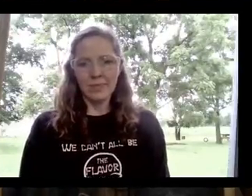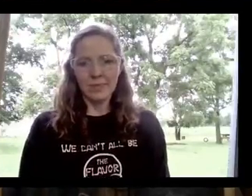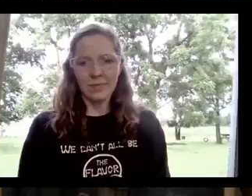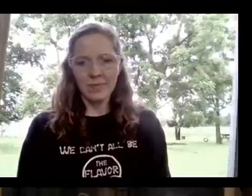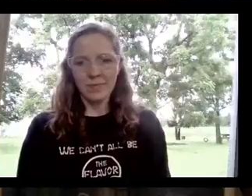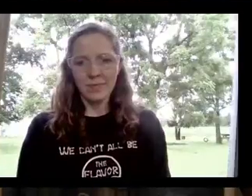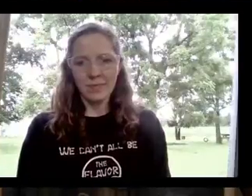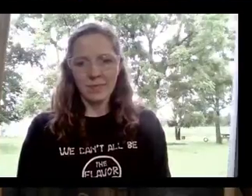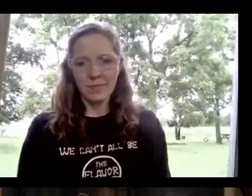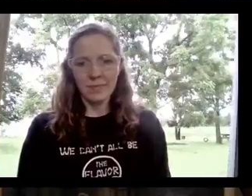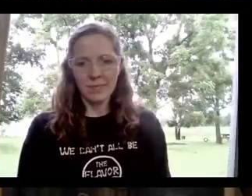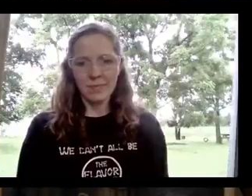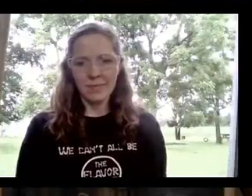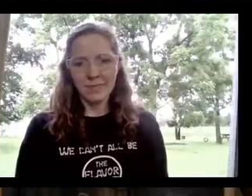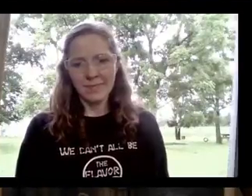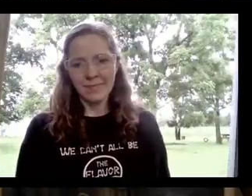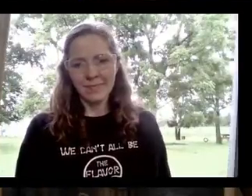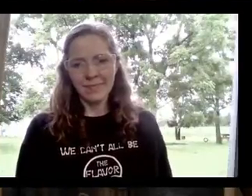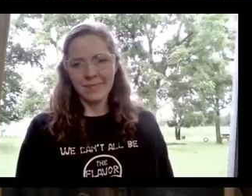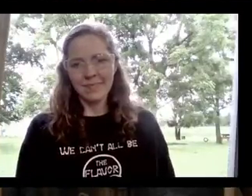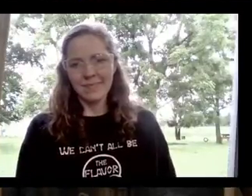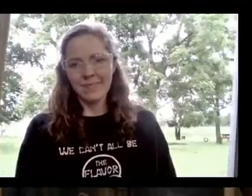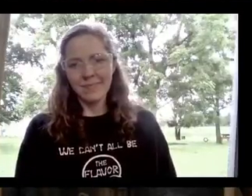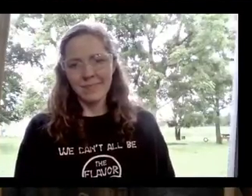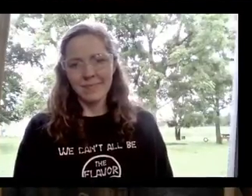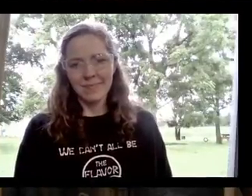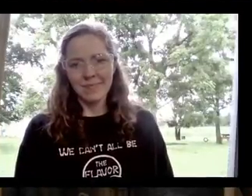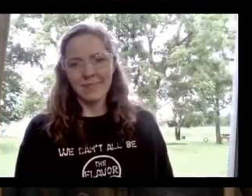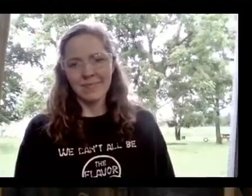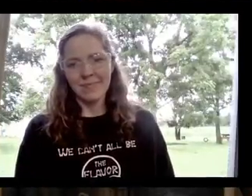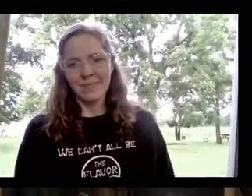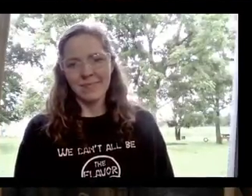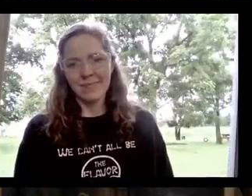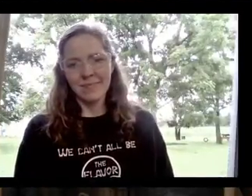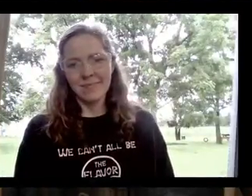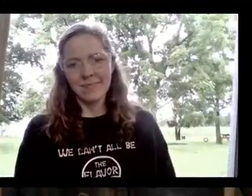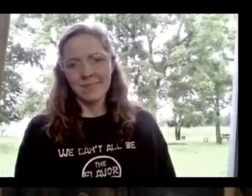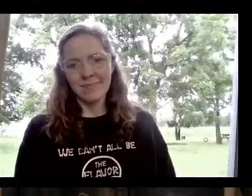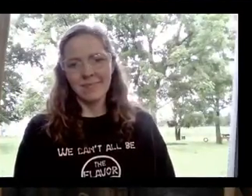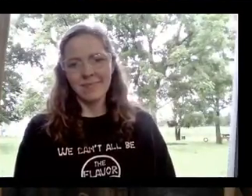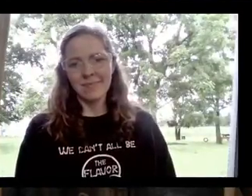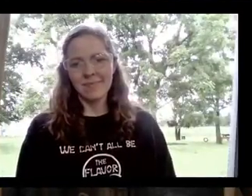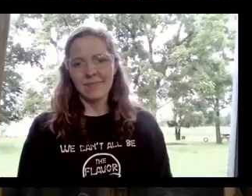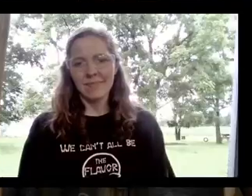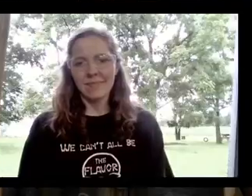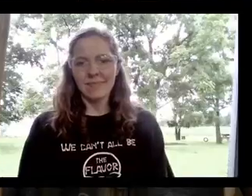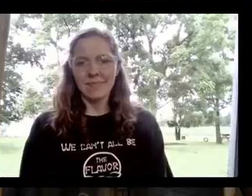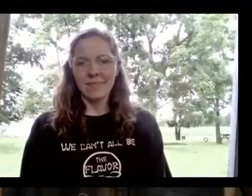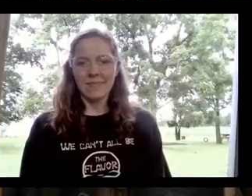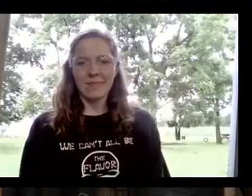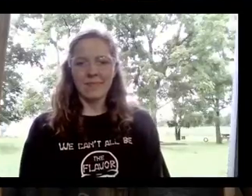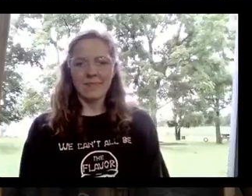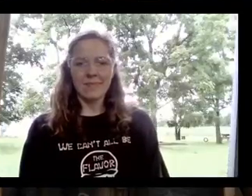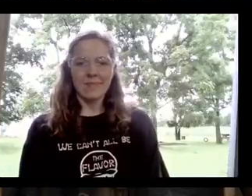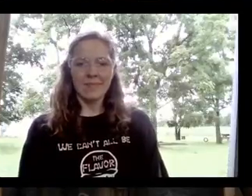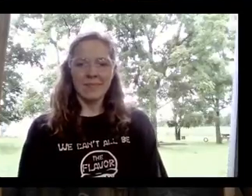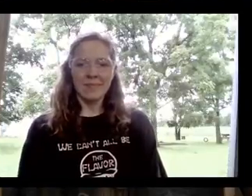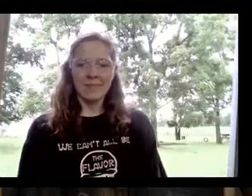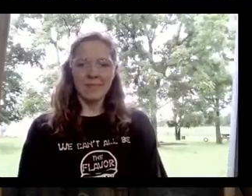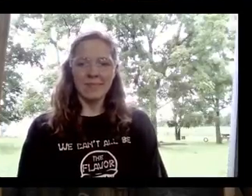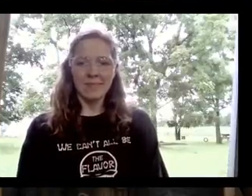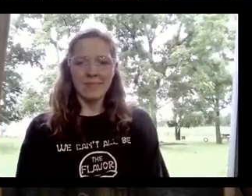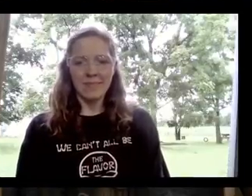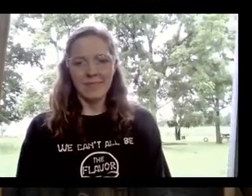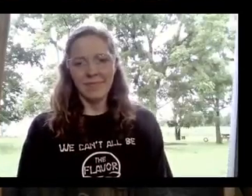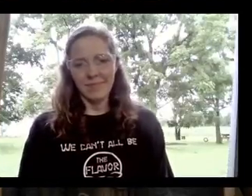fire bakes that wetness and therefore just transfers that heat so much better. These stay really loose, so as I'm hammering, I